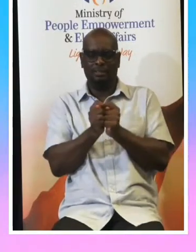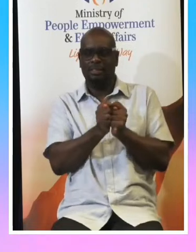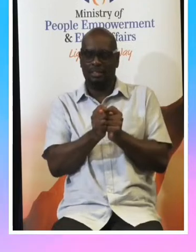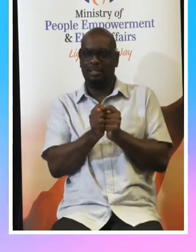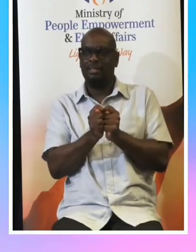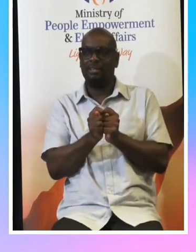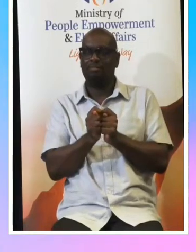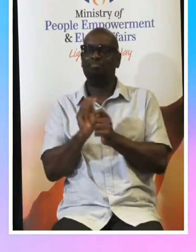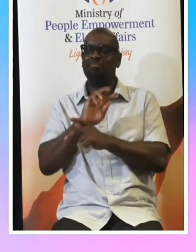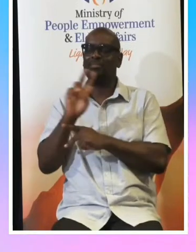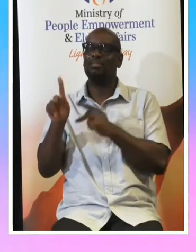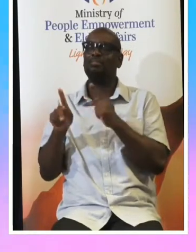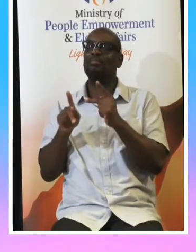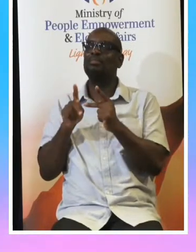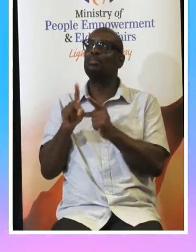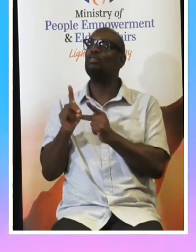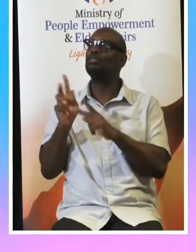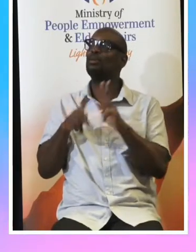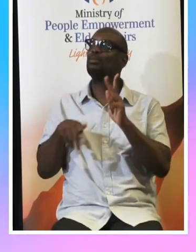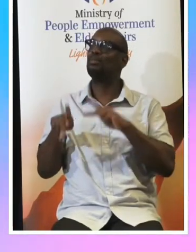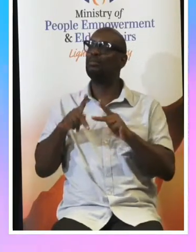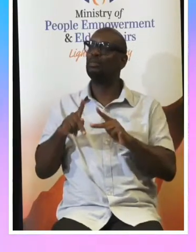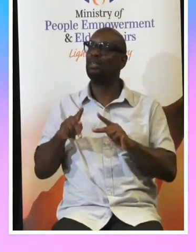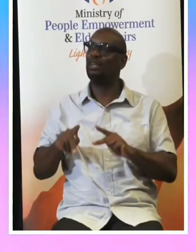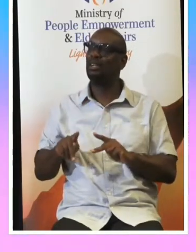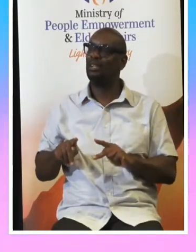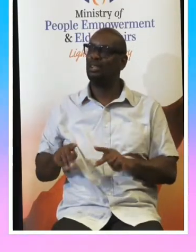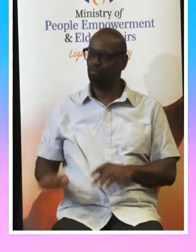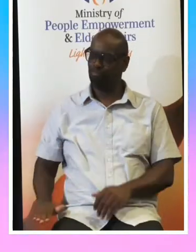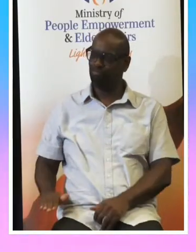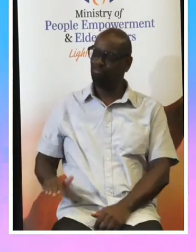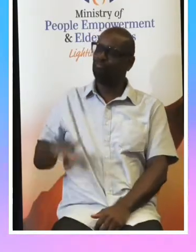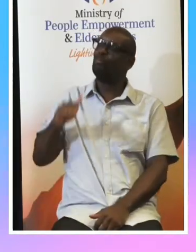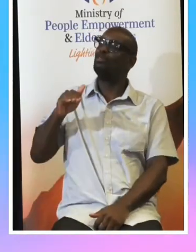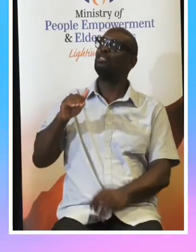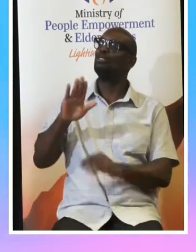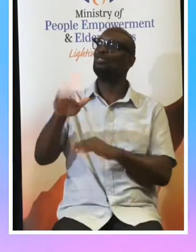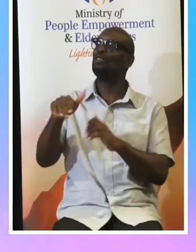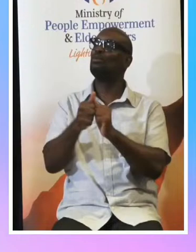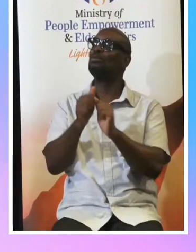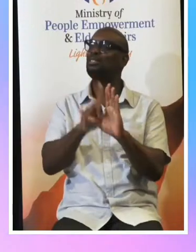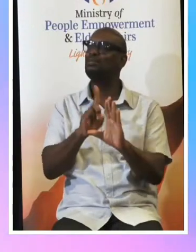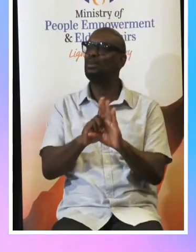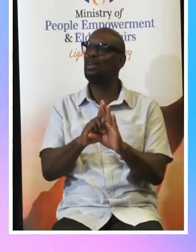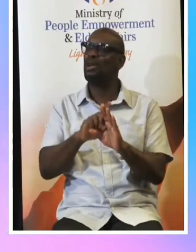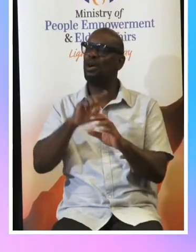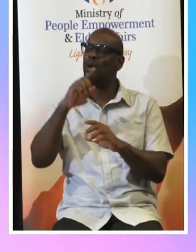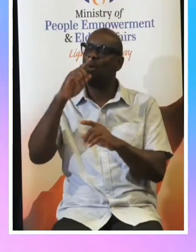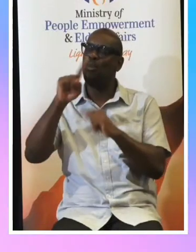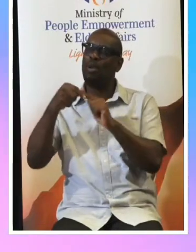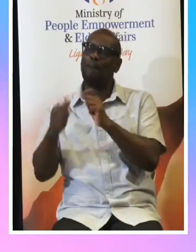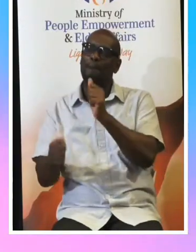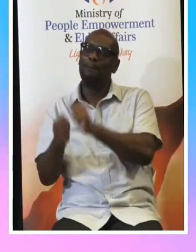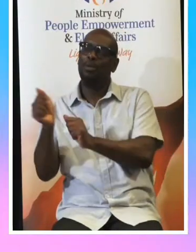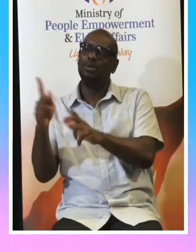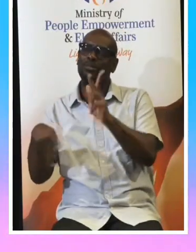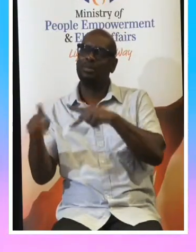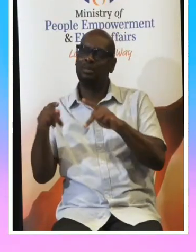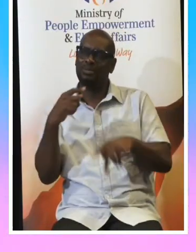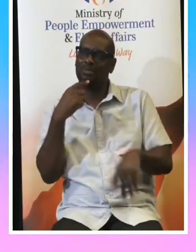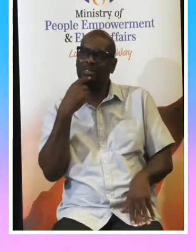child with a disability at a time when, according to most people, the prospects were not particularly.